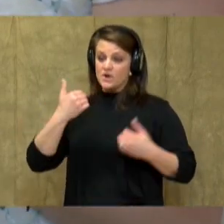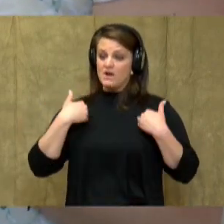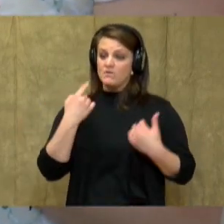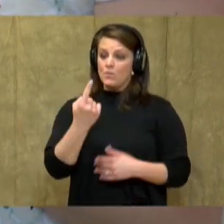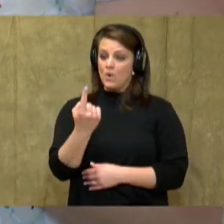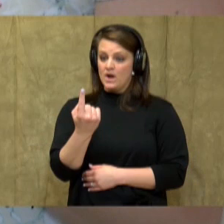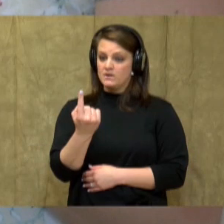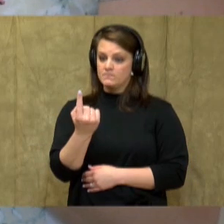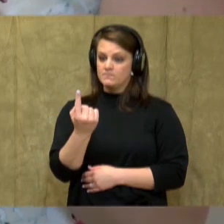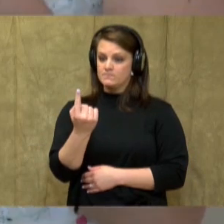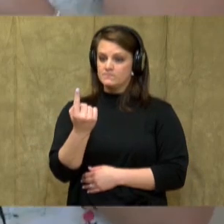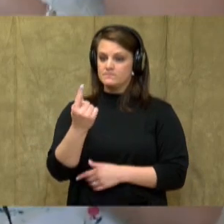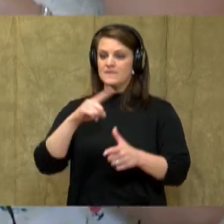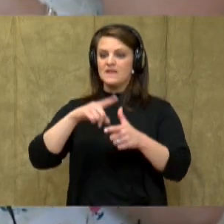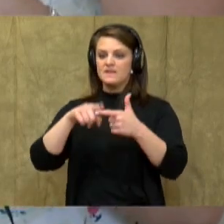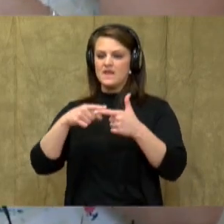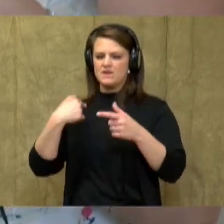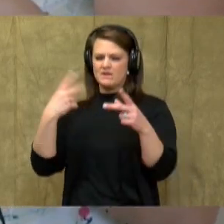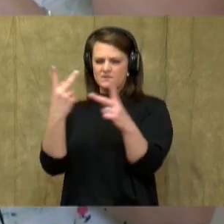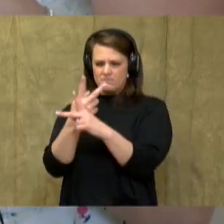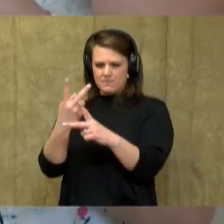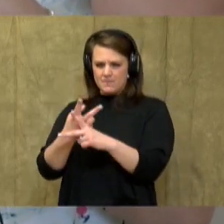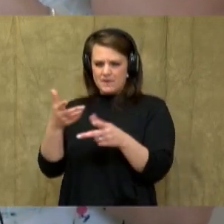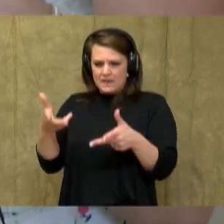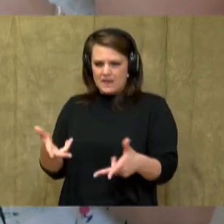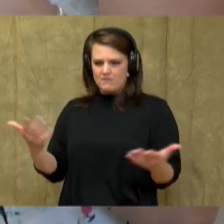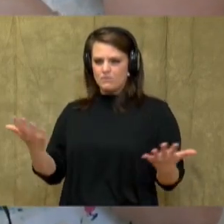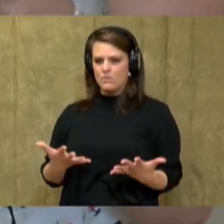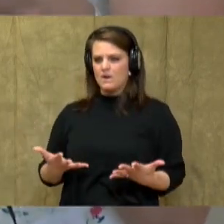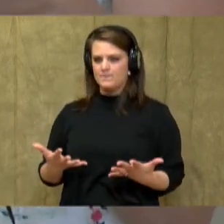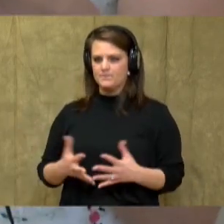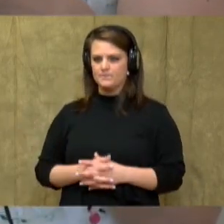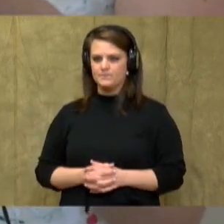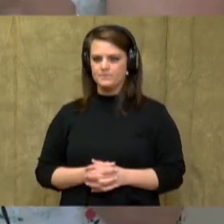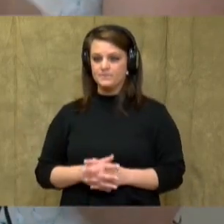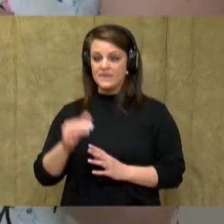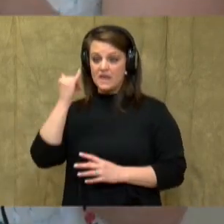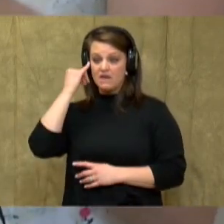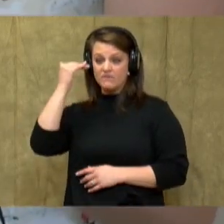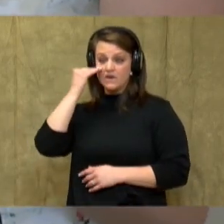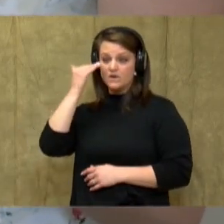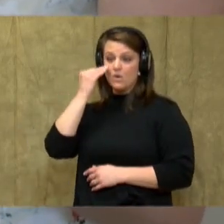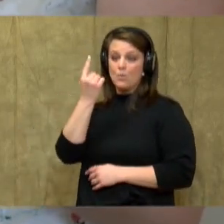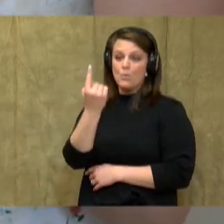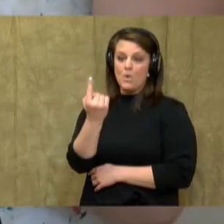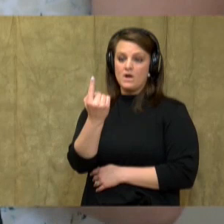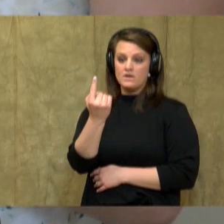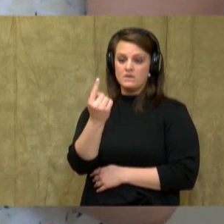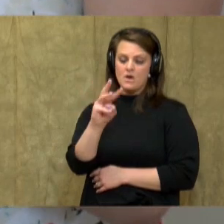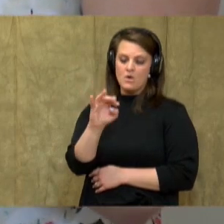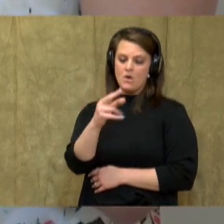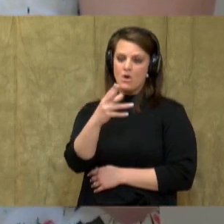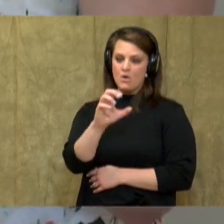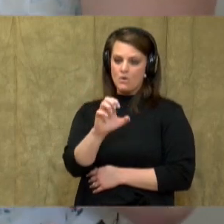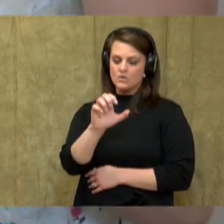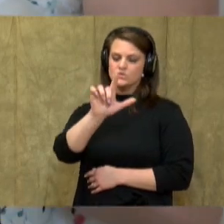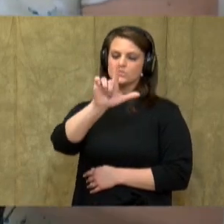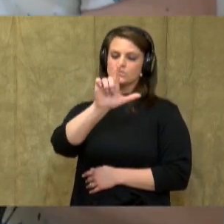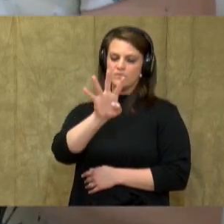1 whole, and then I have to figure out what's left over. If I know that 1 whole is